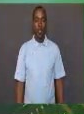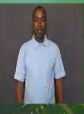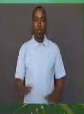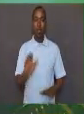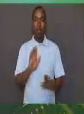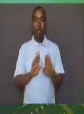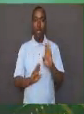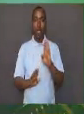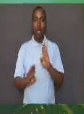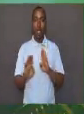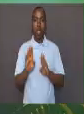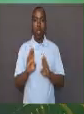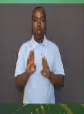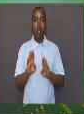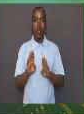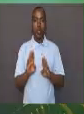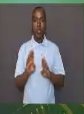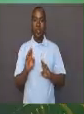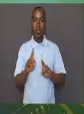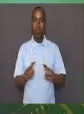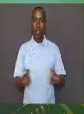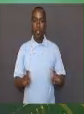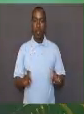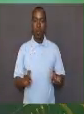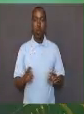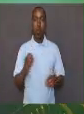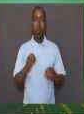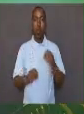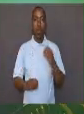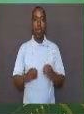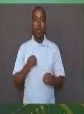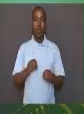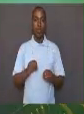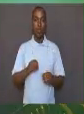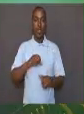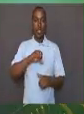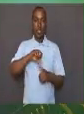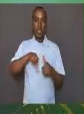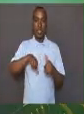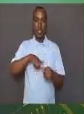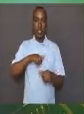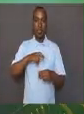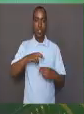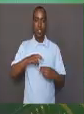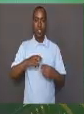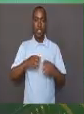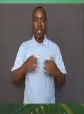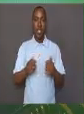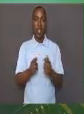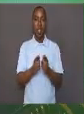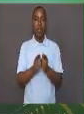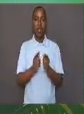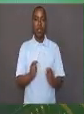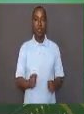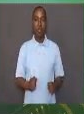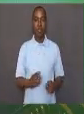Biology examines how organisms interact with each other and with